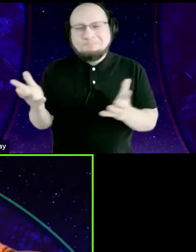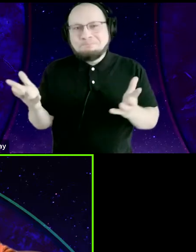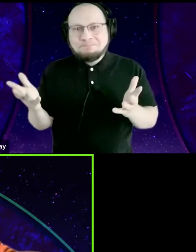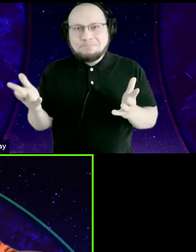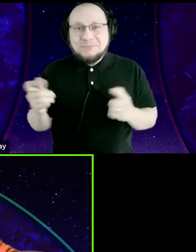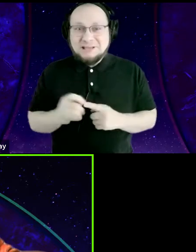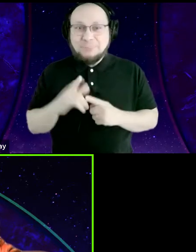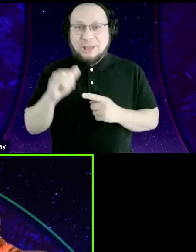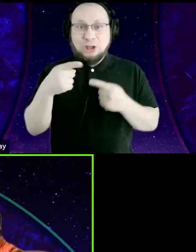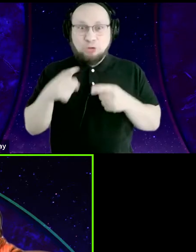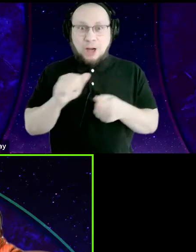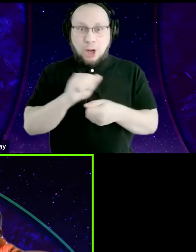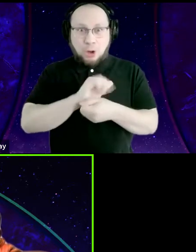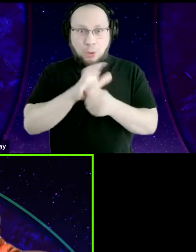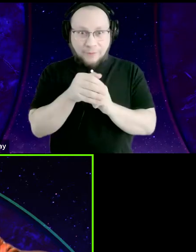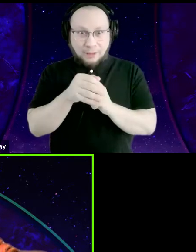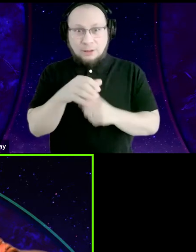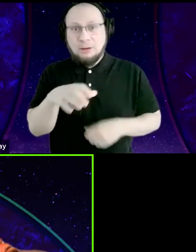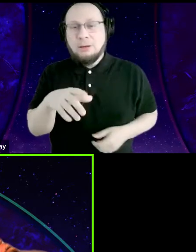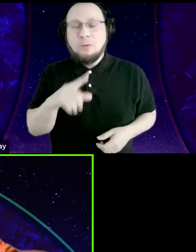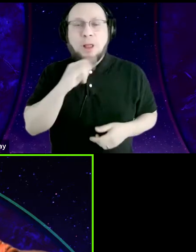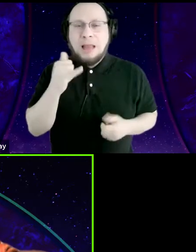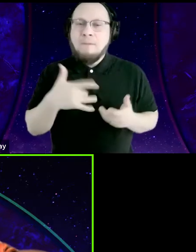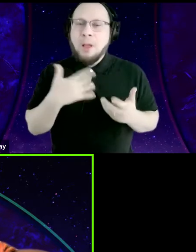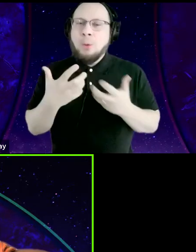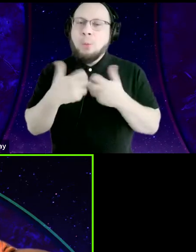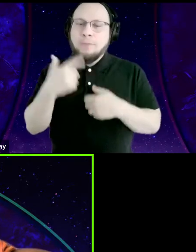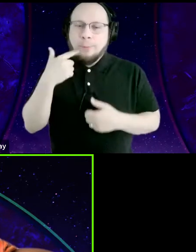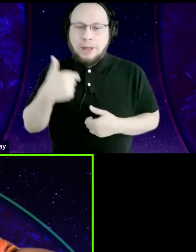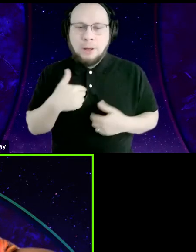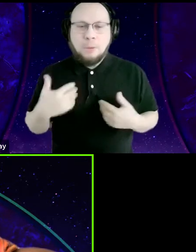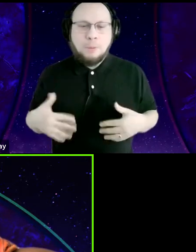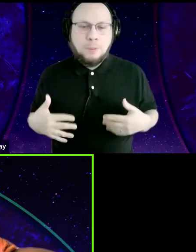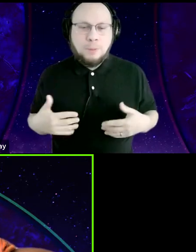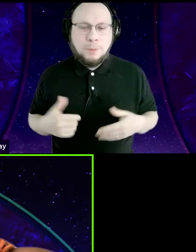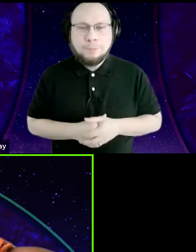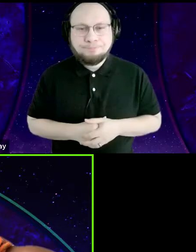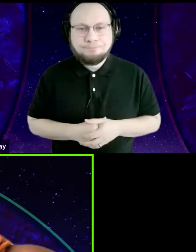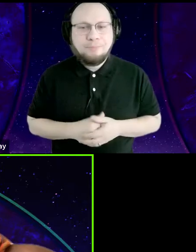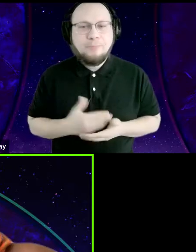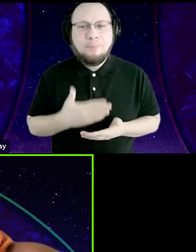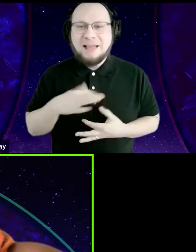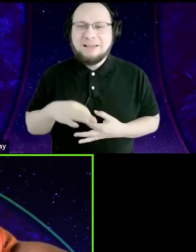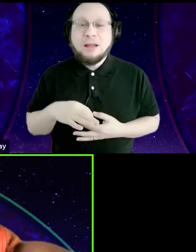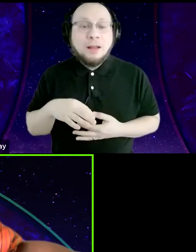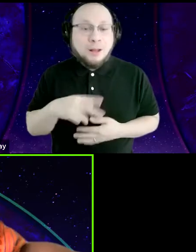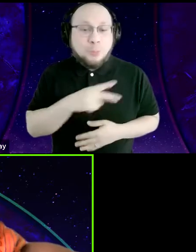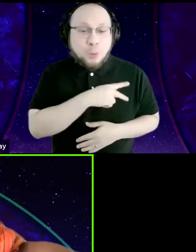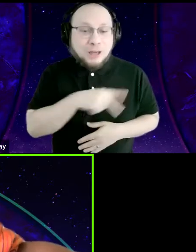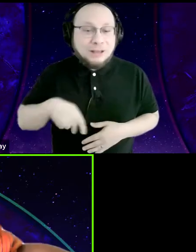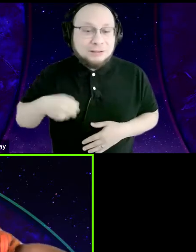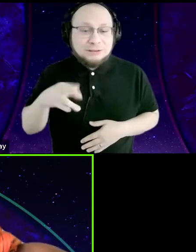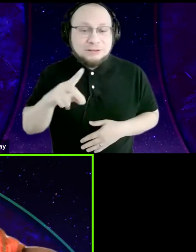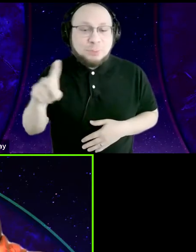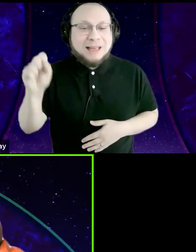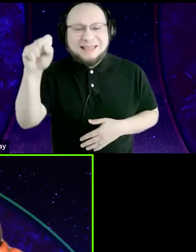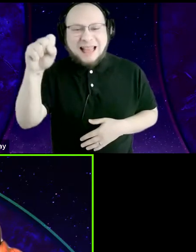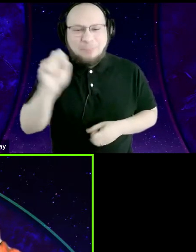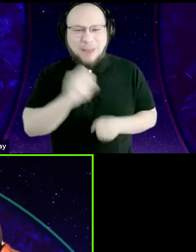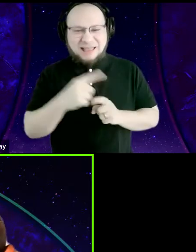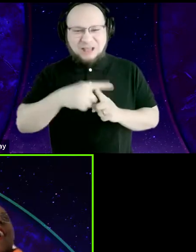especially in the pandemic, and that's worked out for me in all of the spiritual ways, in all of Princess Fun. Yes,